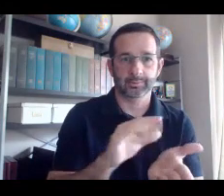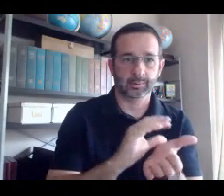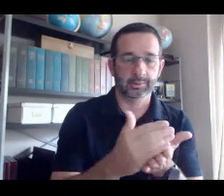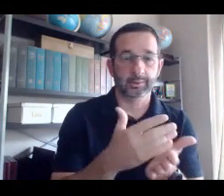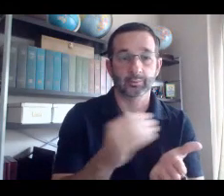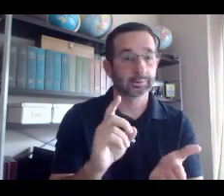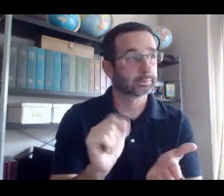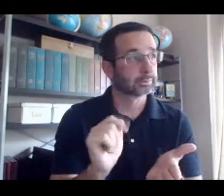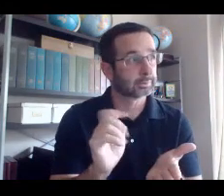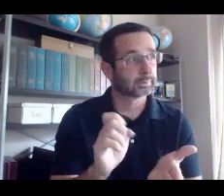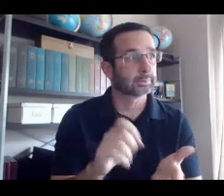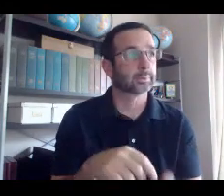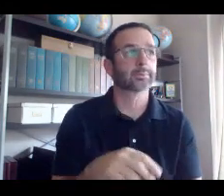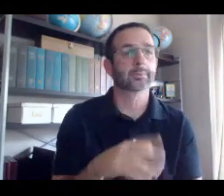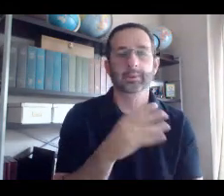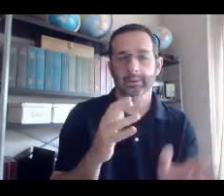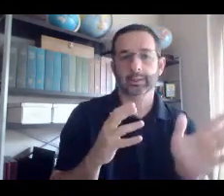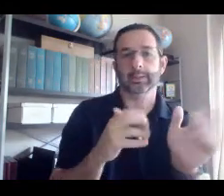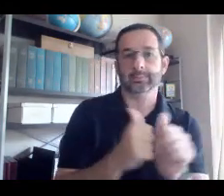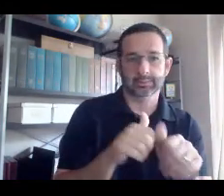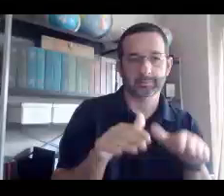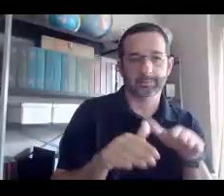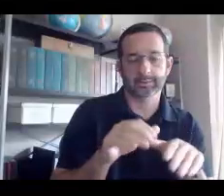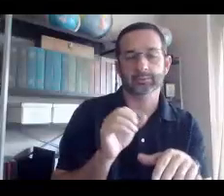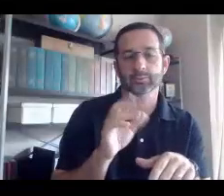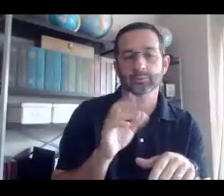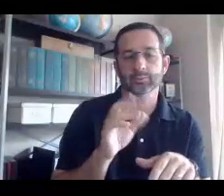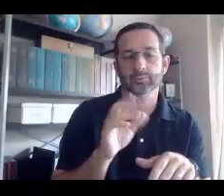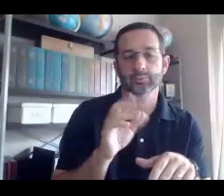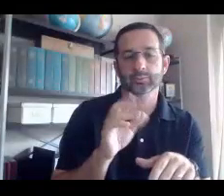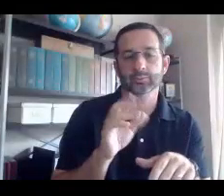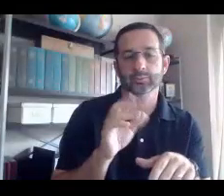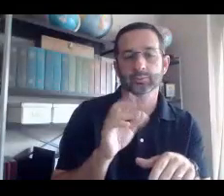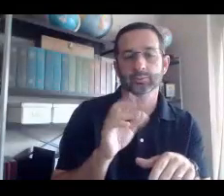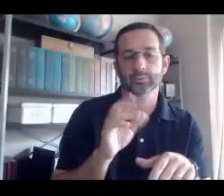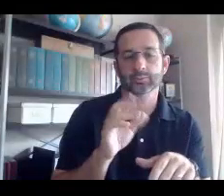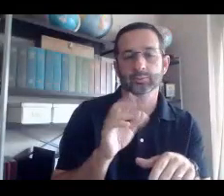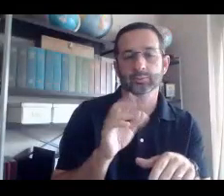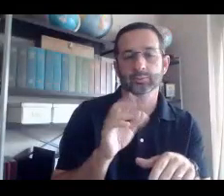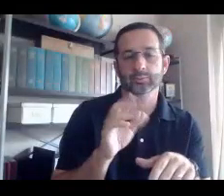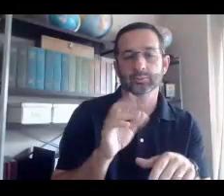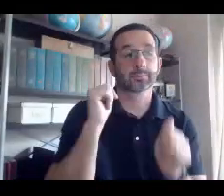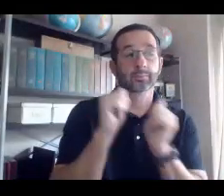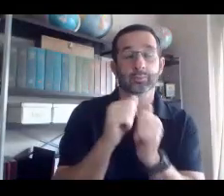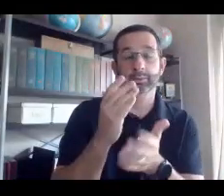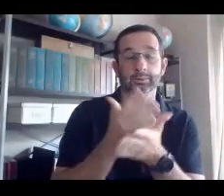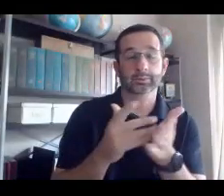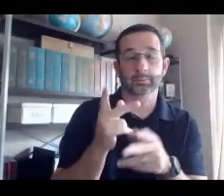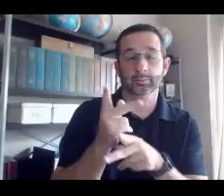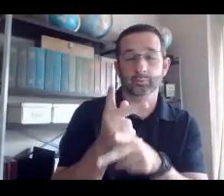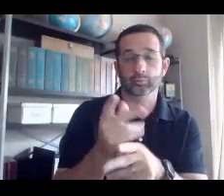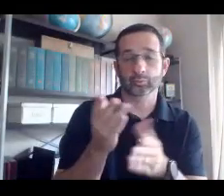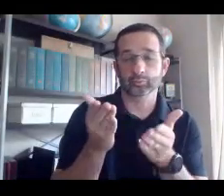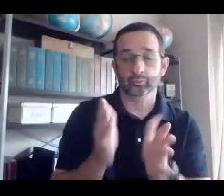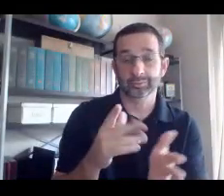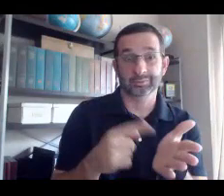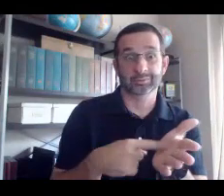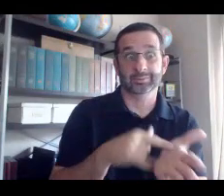date, LRP payment amount, as well as that date and an updated balance. So all of those need